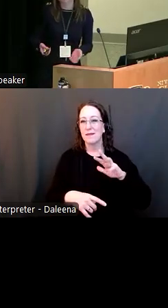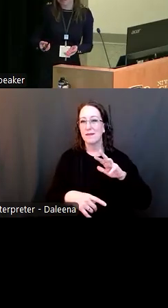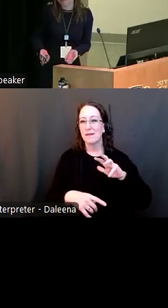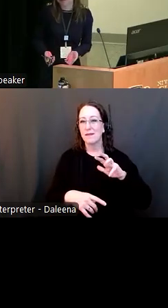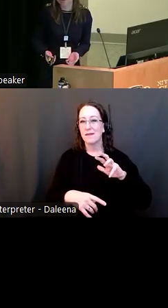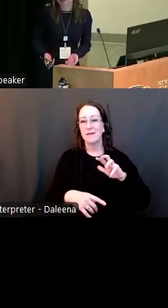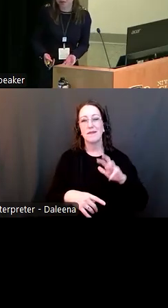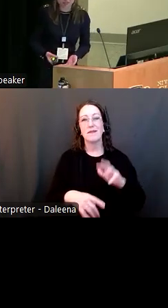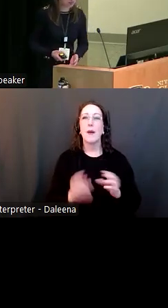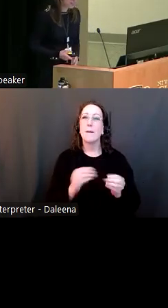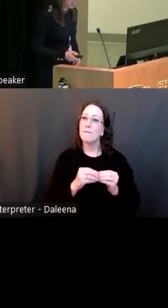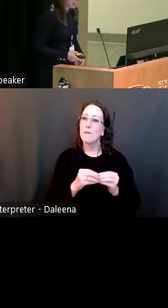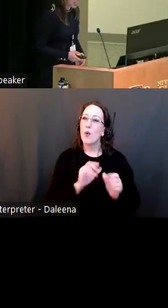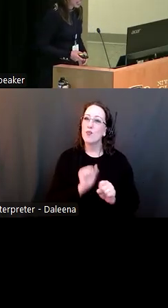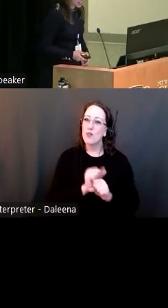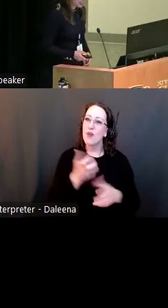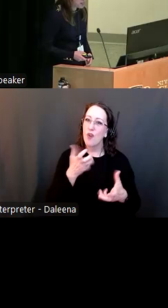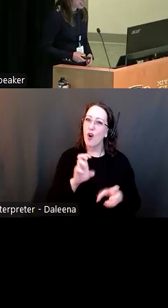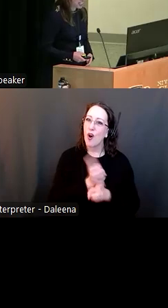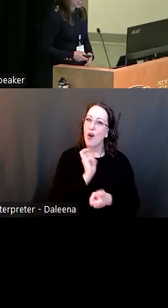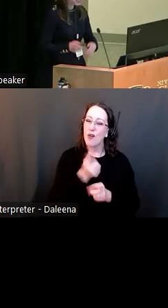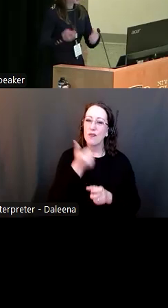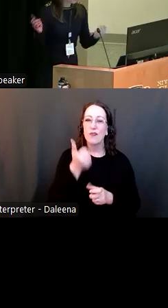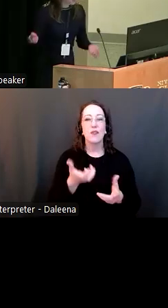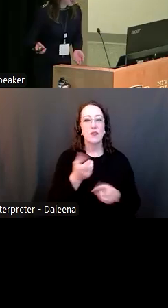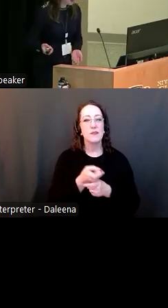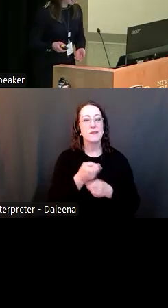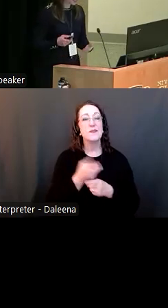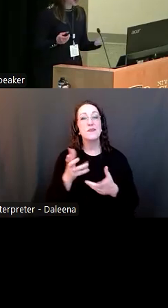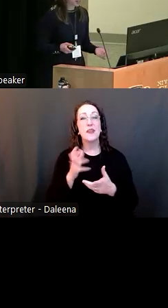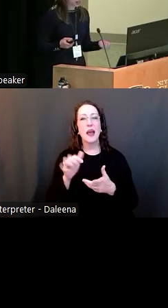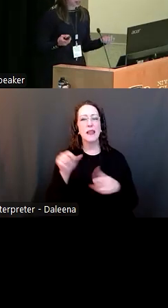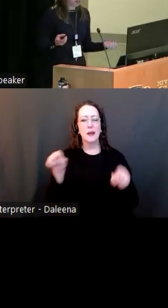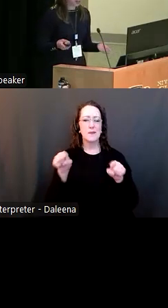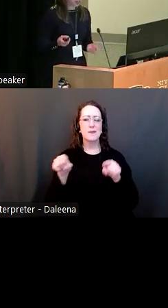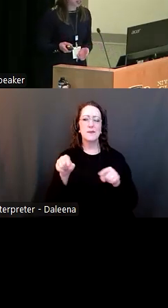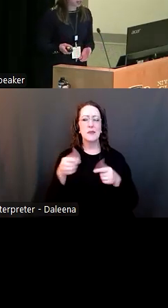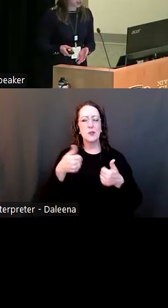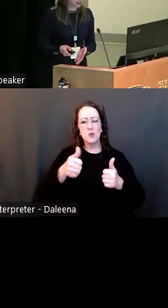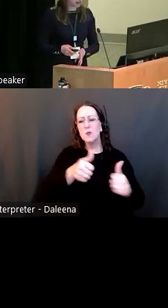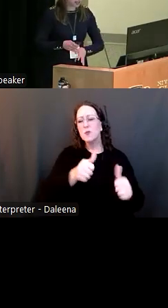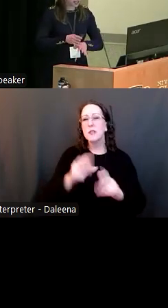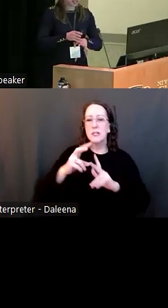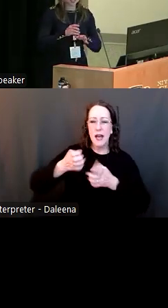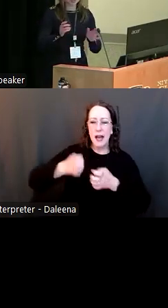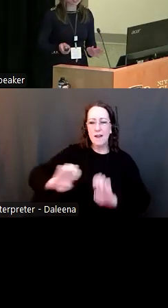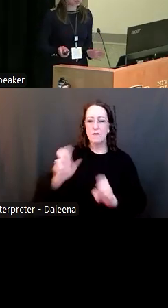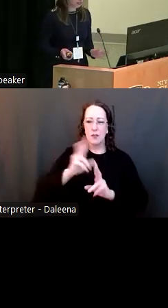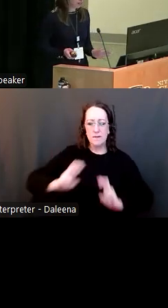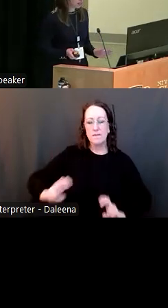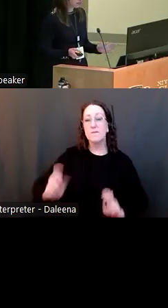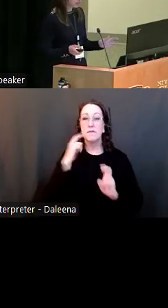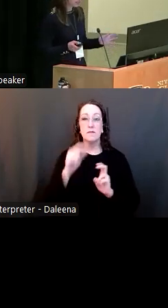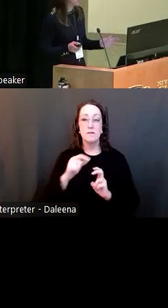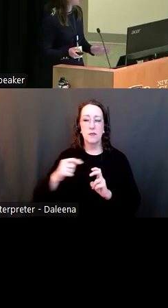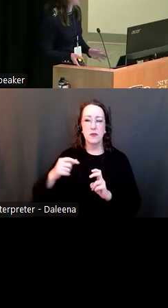Obviously, a bit more effortful. So in this paradigm, each trial of the effort assessment simulates this